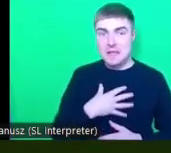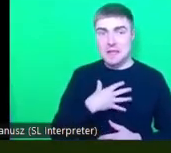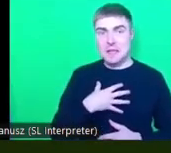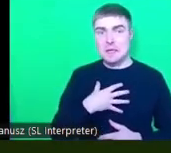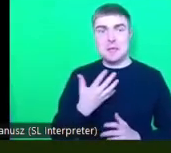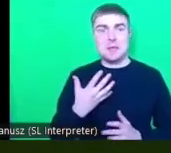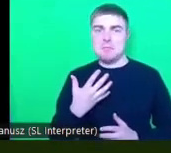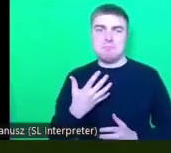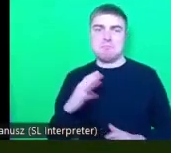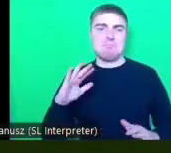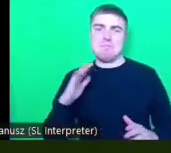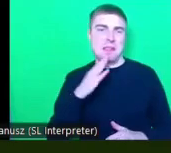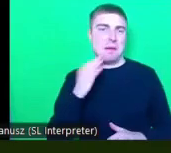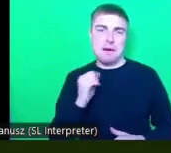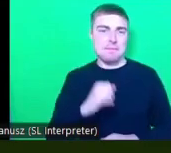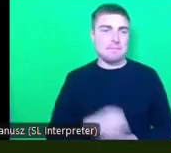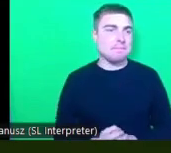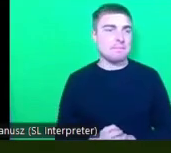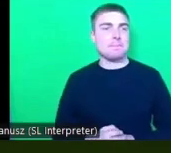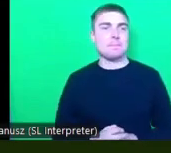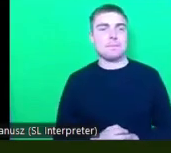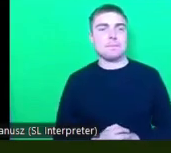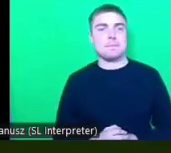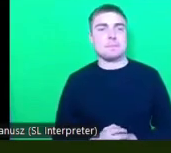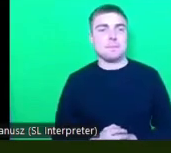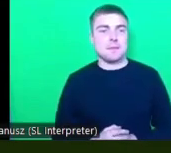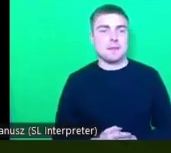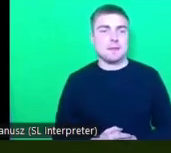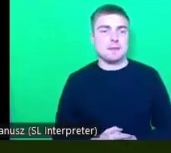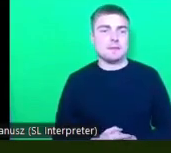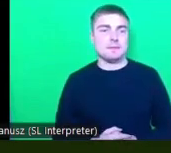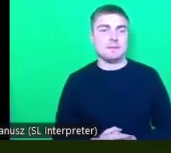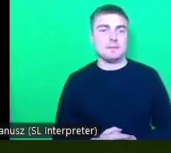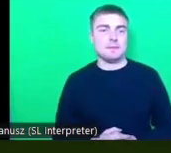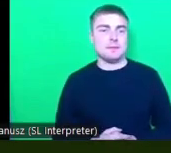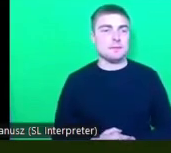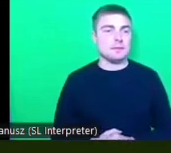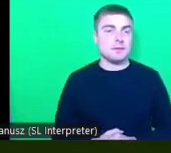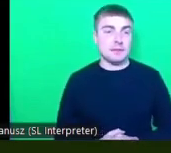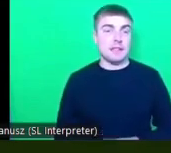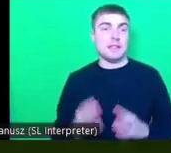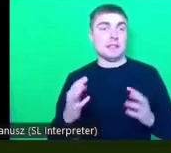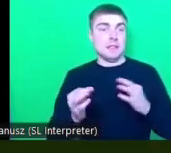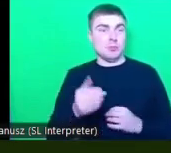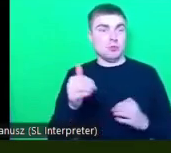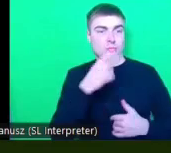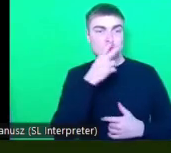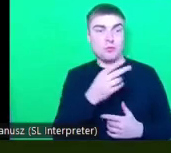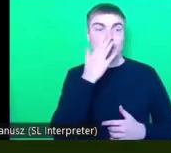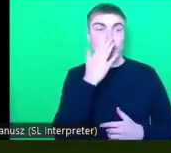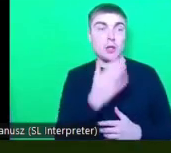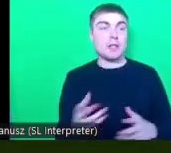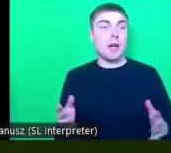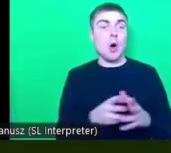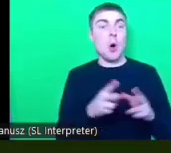So that was the distribution range. So now just looking at saying some few words about the population size. So we